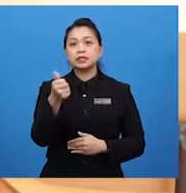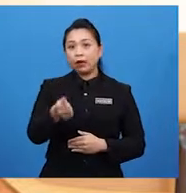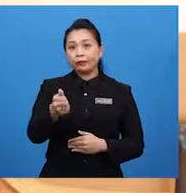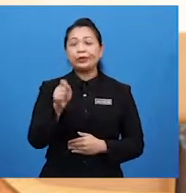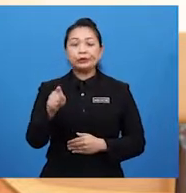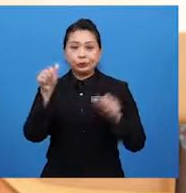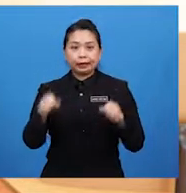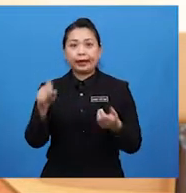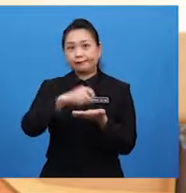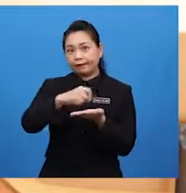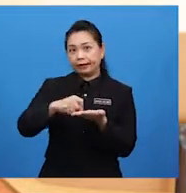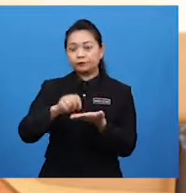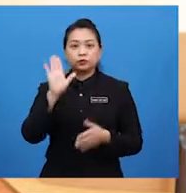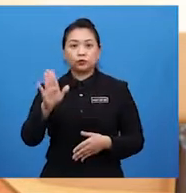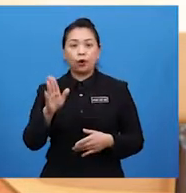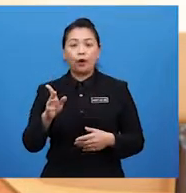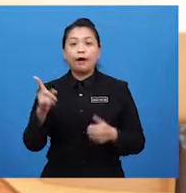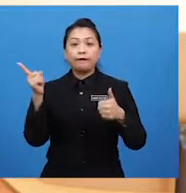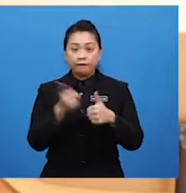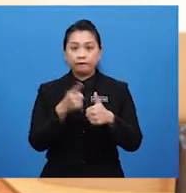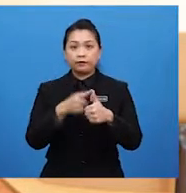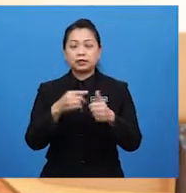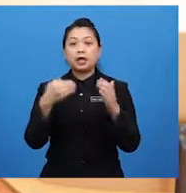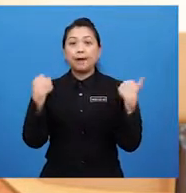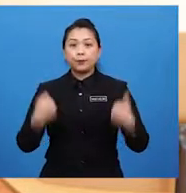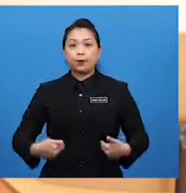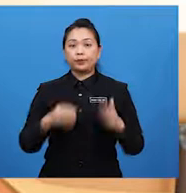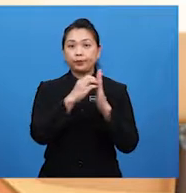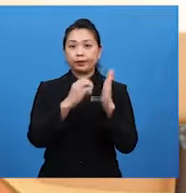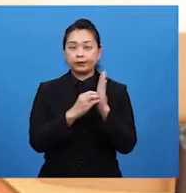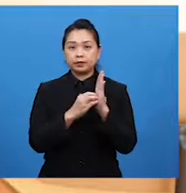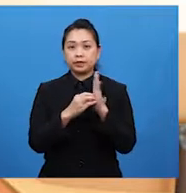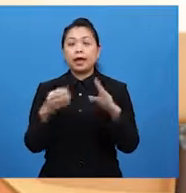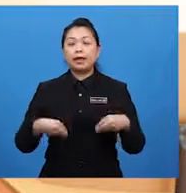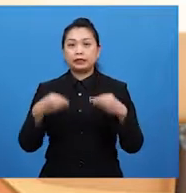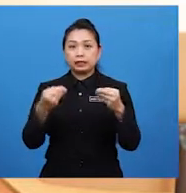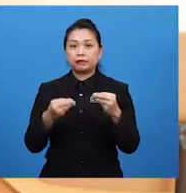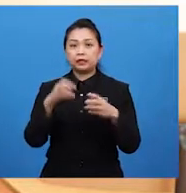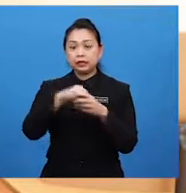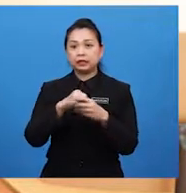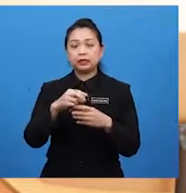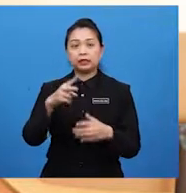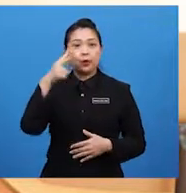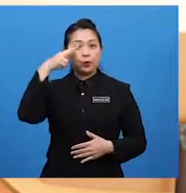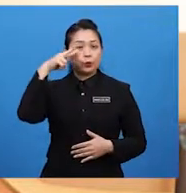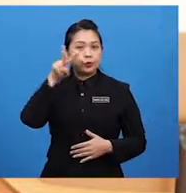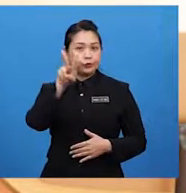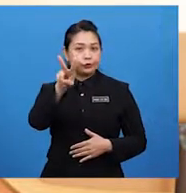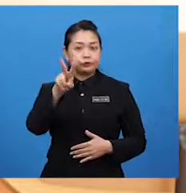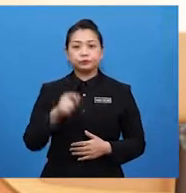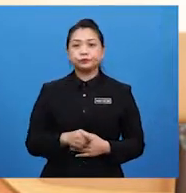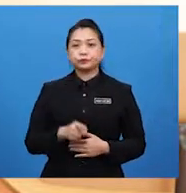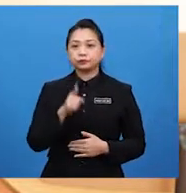You can write your first body paragraph as given on the visual you are looking